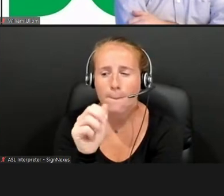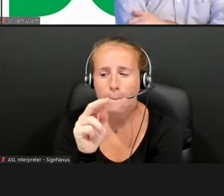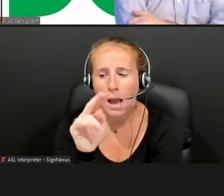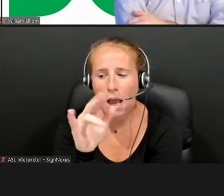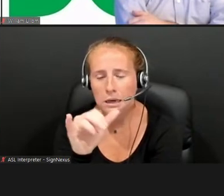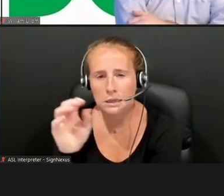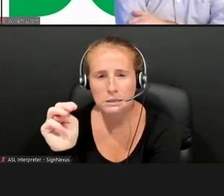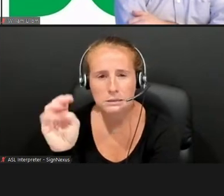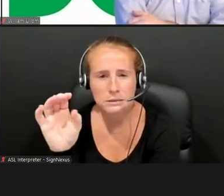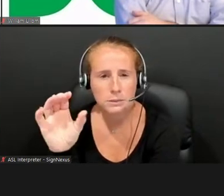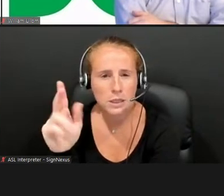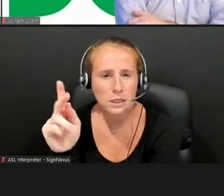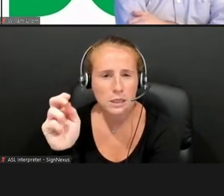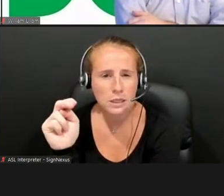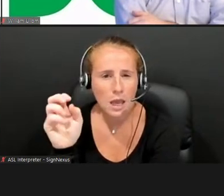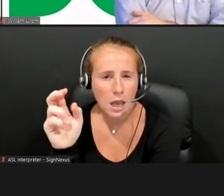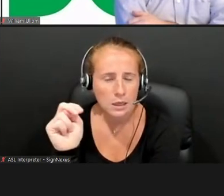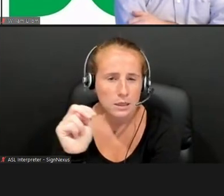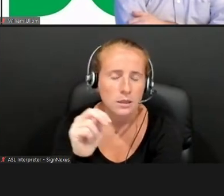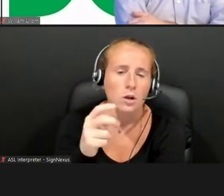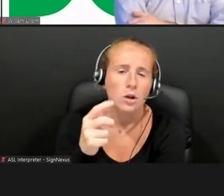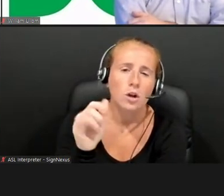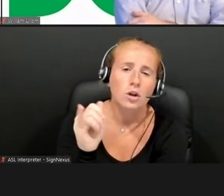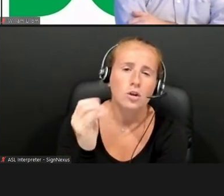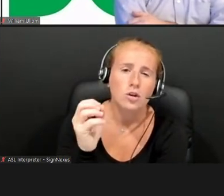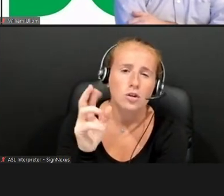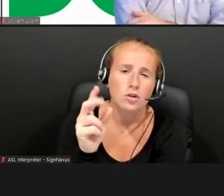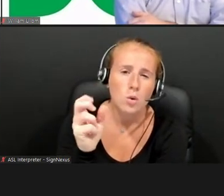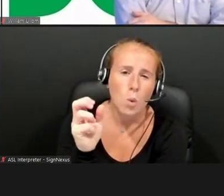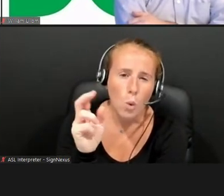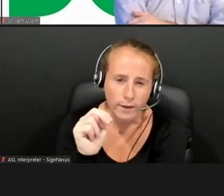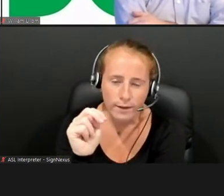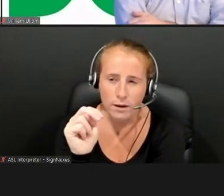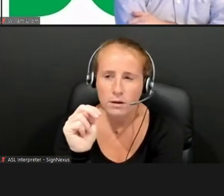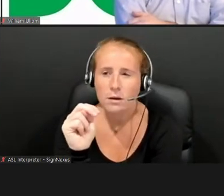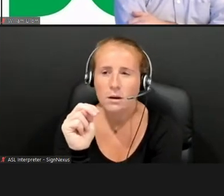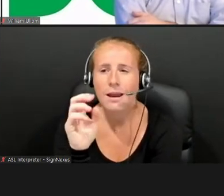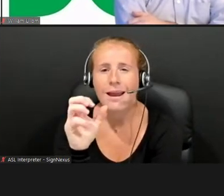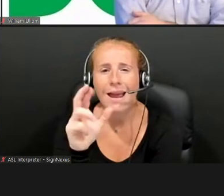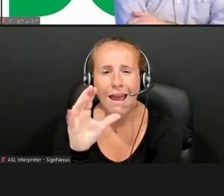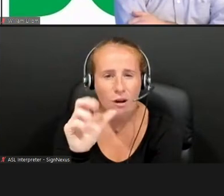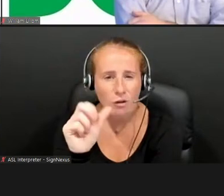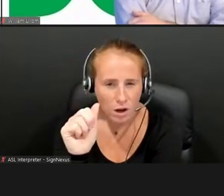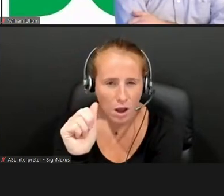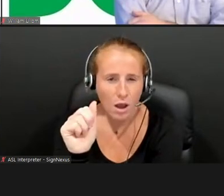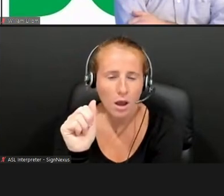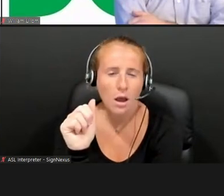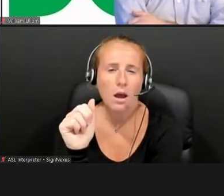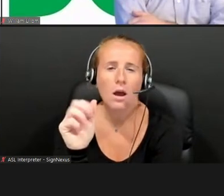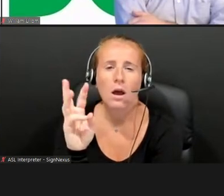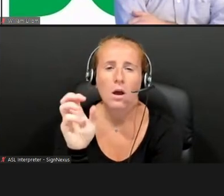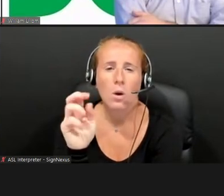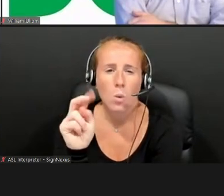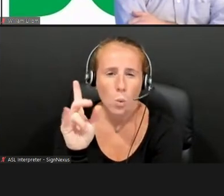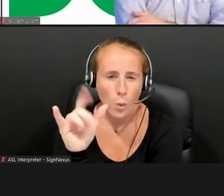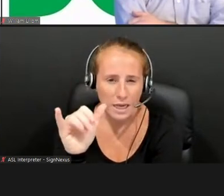Jordan Force Erica Schwarz Wendy broyer